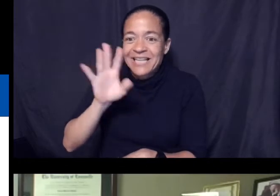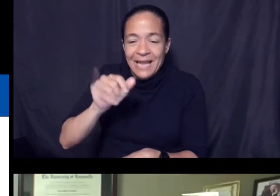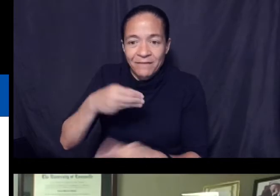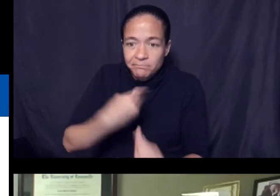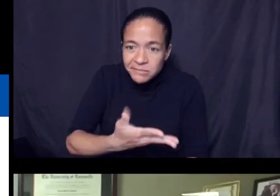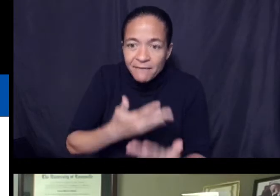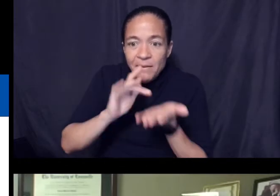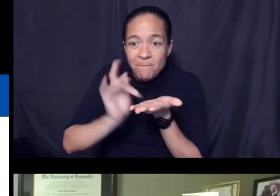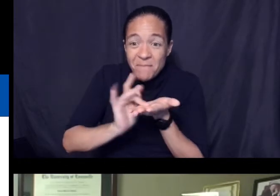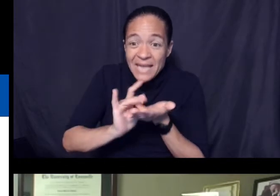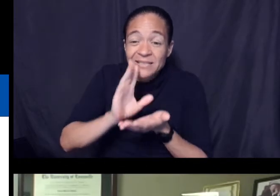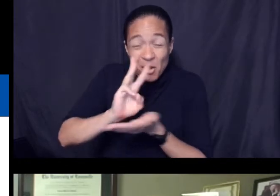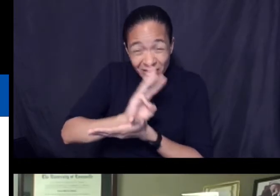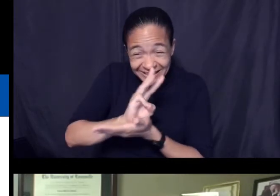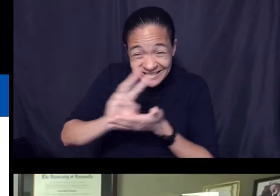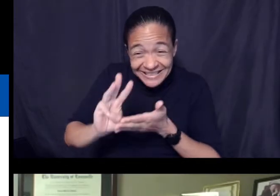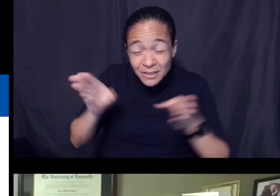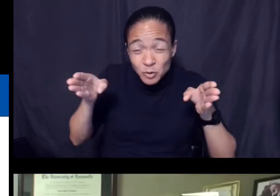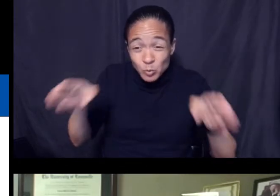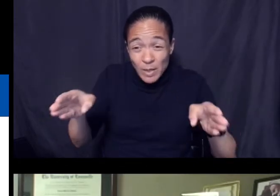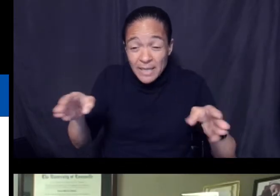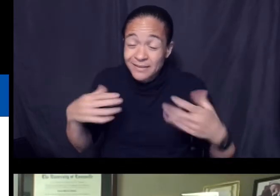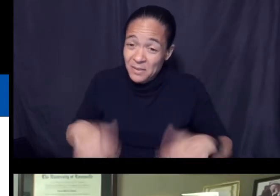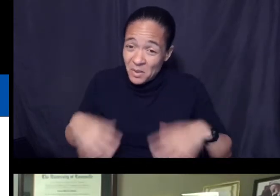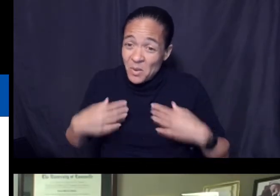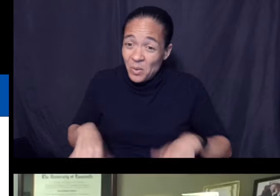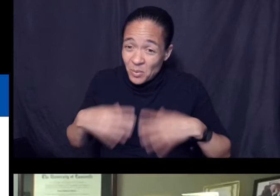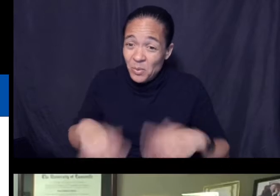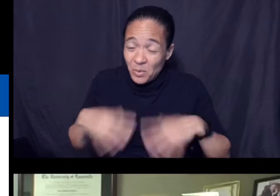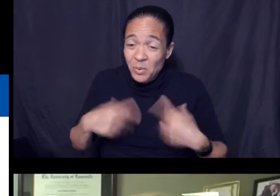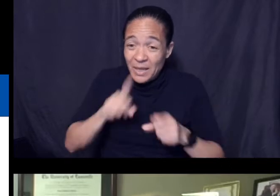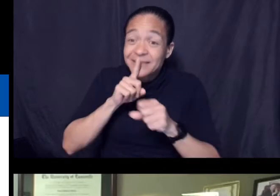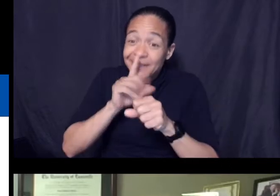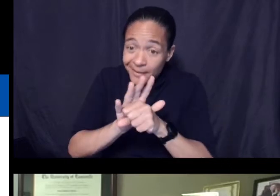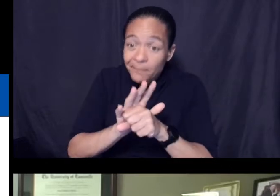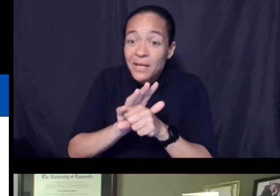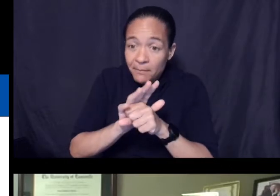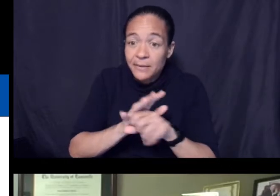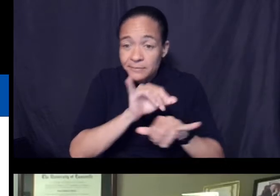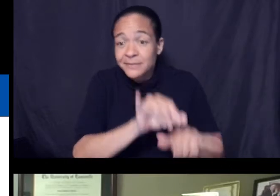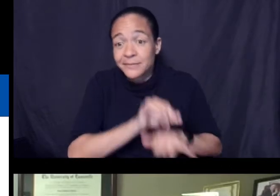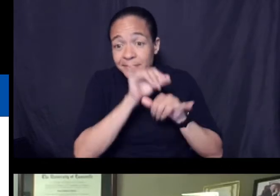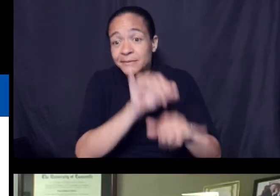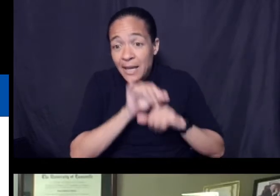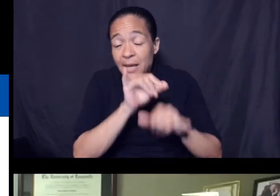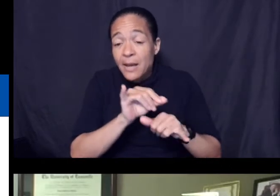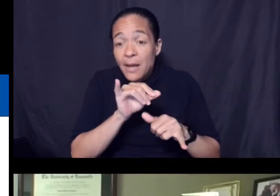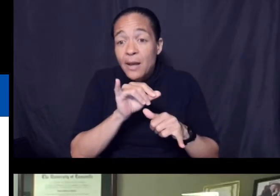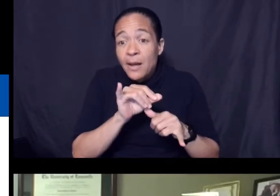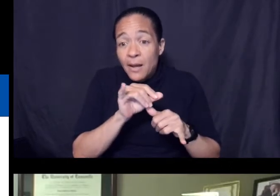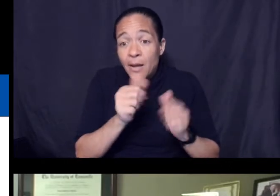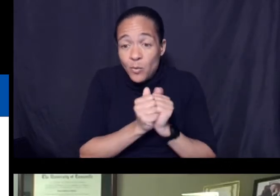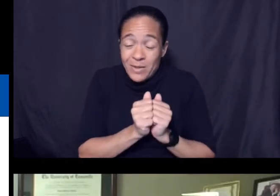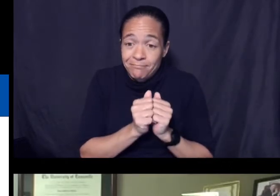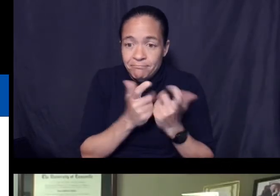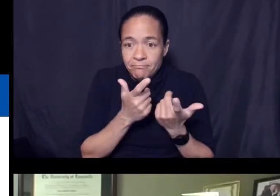and other things. So 6 weeks was a big to do. It's a big commitment to be in the hospital that long with your